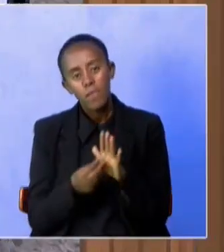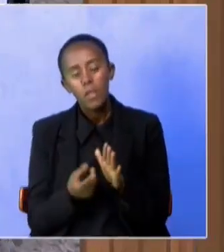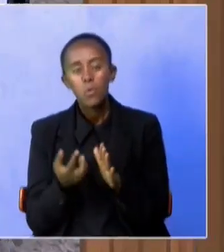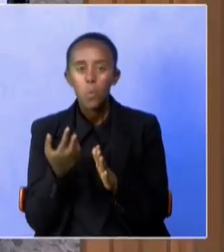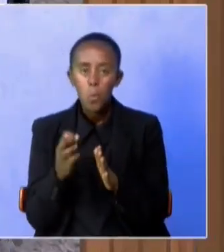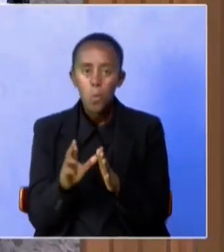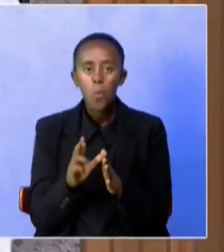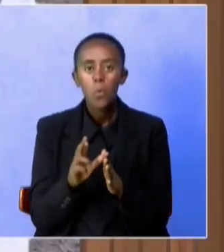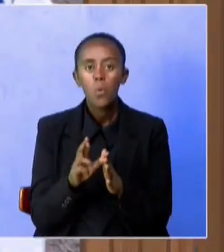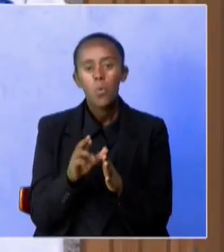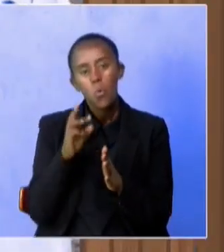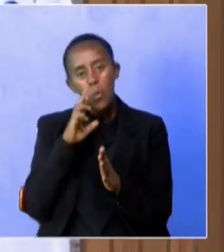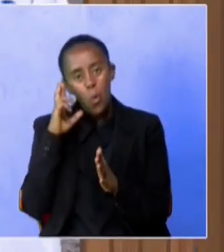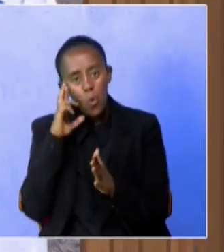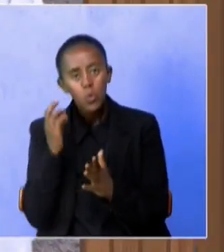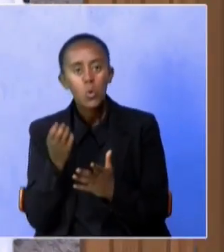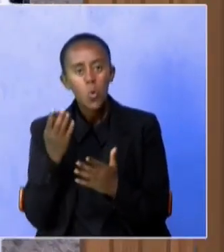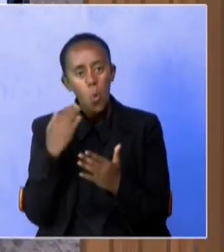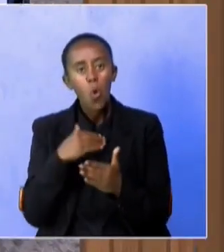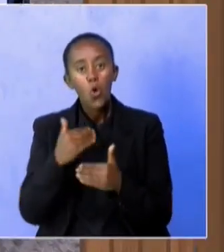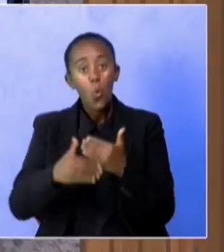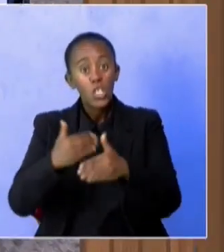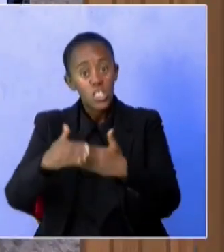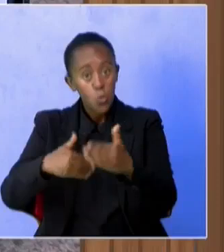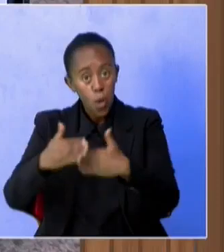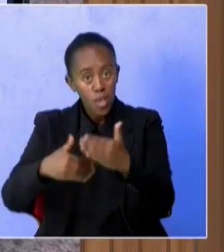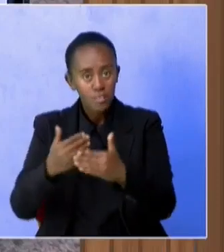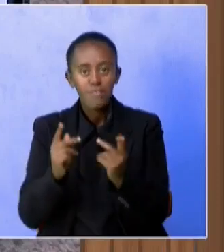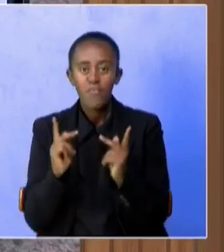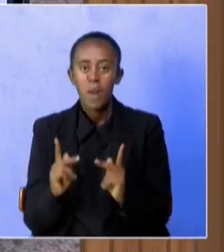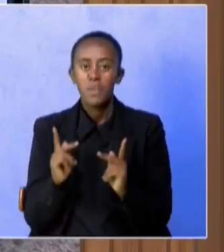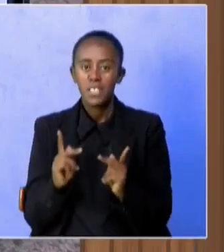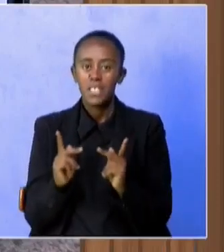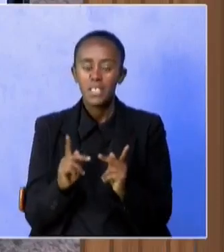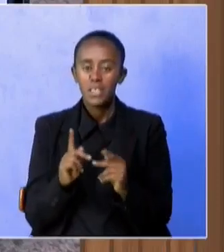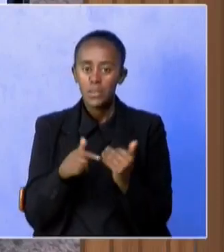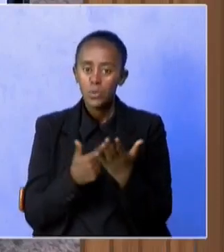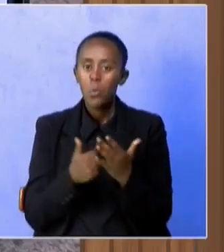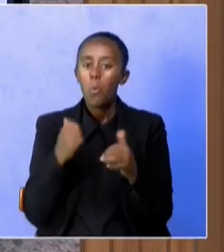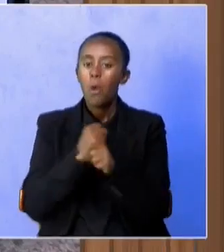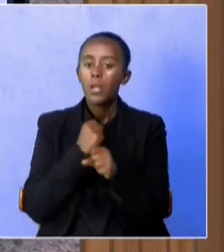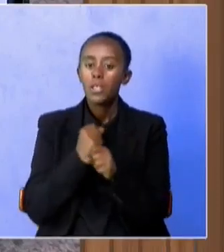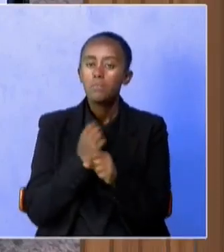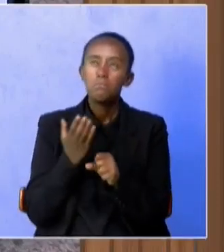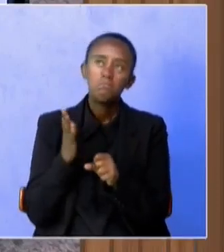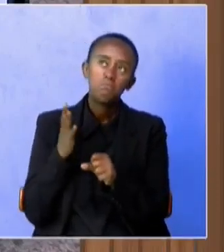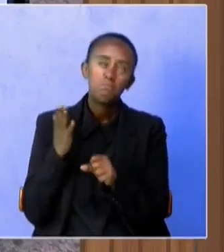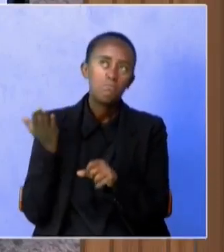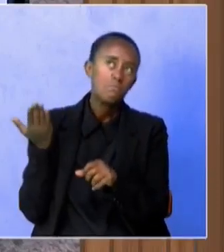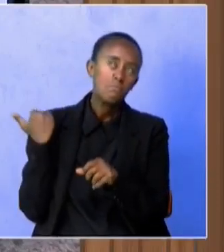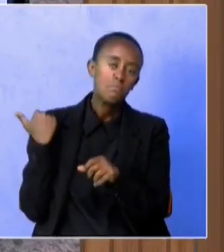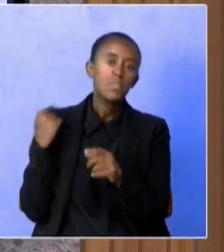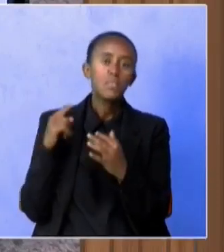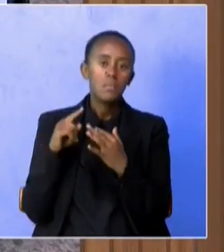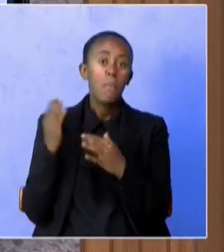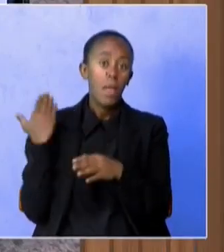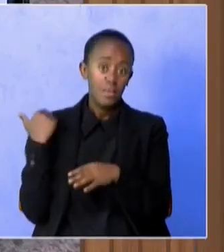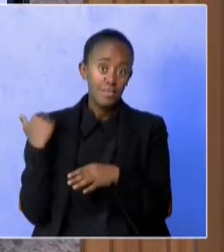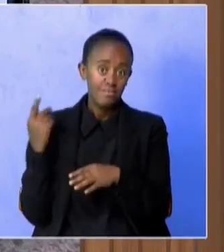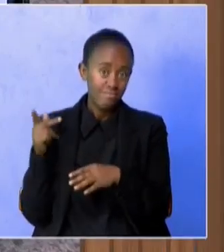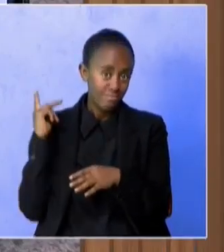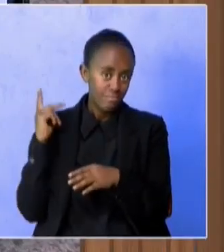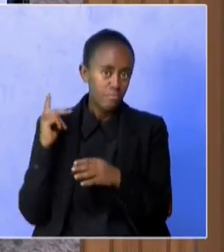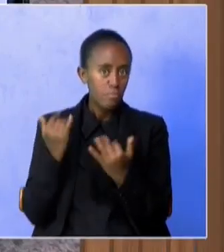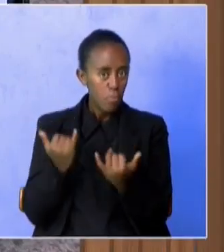consequence in the present. So the action might have started in the past, but still has an effect, a